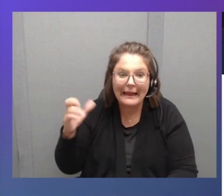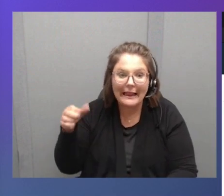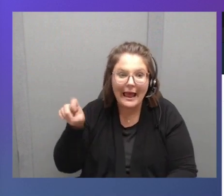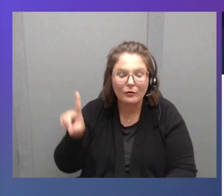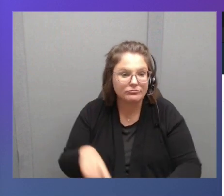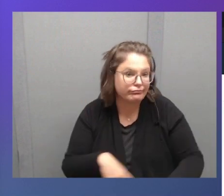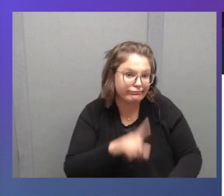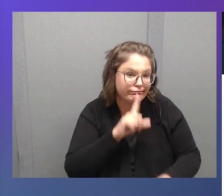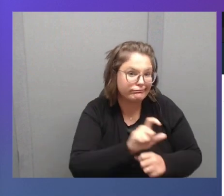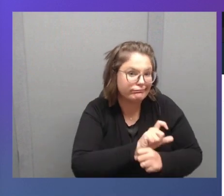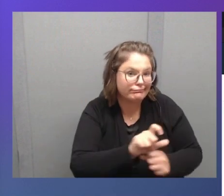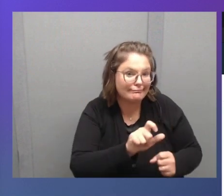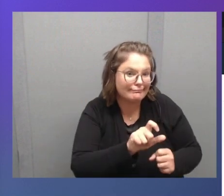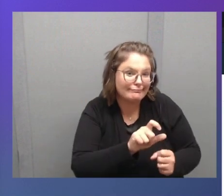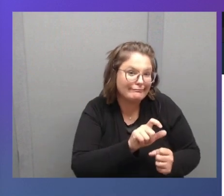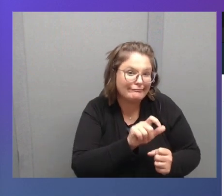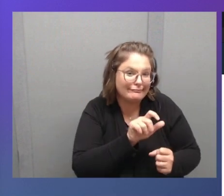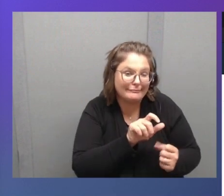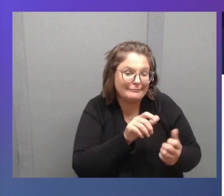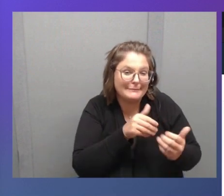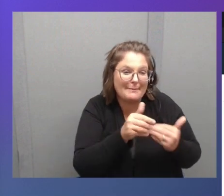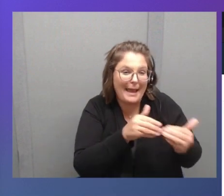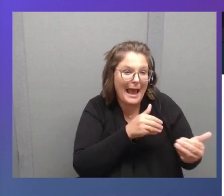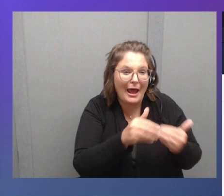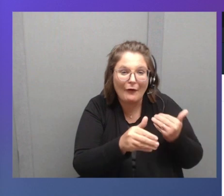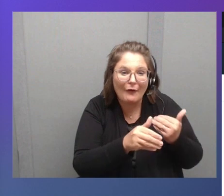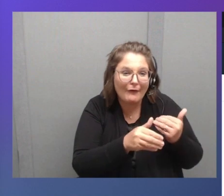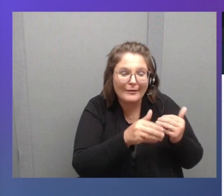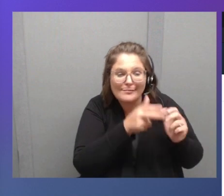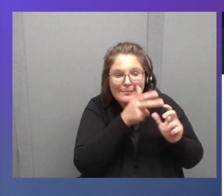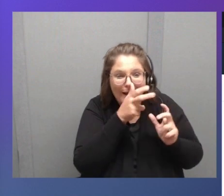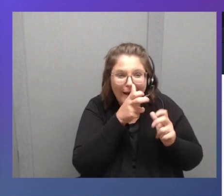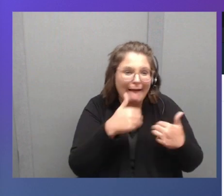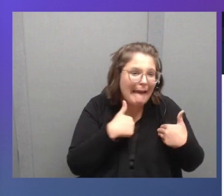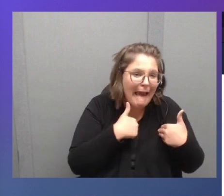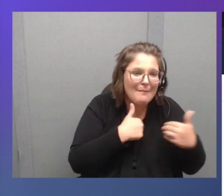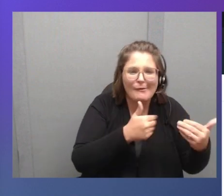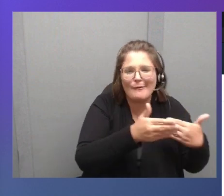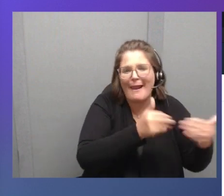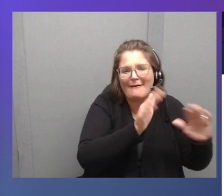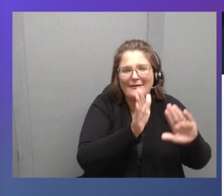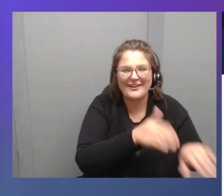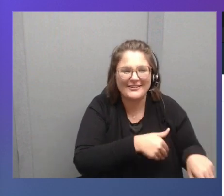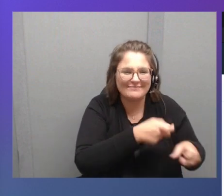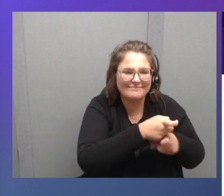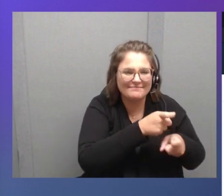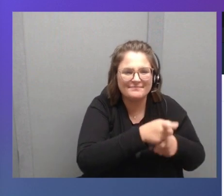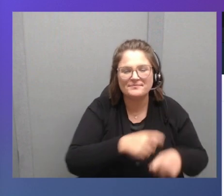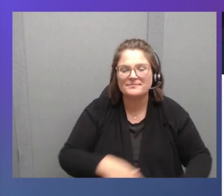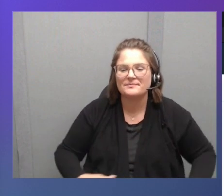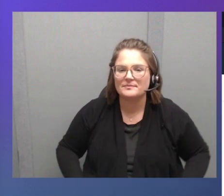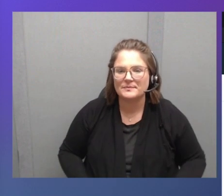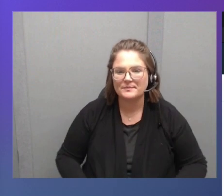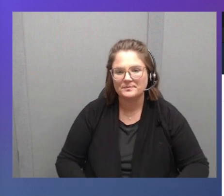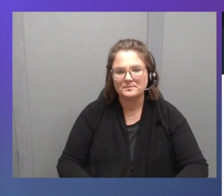any cloud. platypus cloud. Platypus cloud, absolutely. So we always come back to the monitoring, I swear.